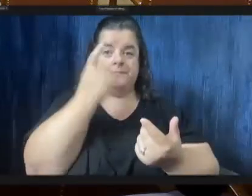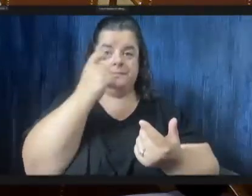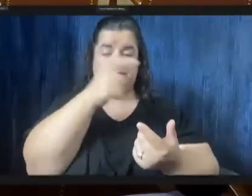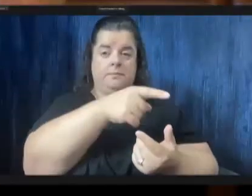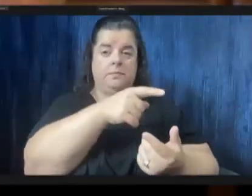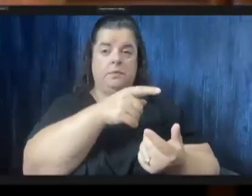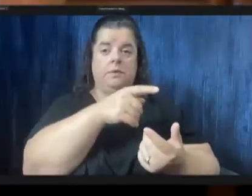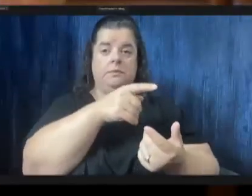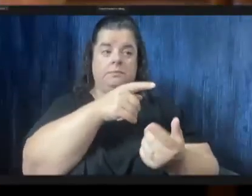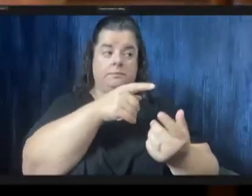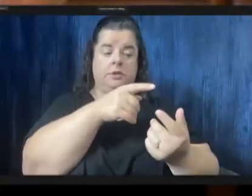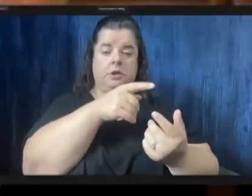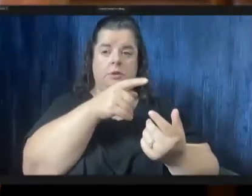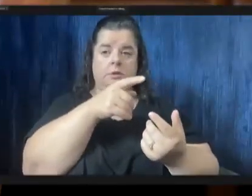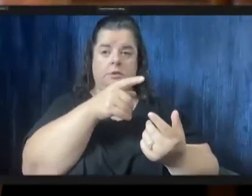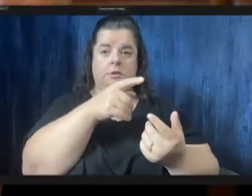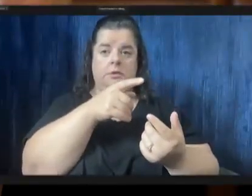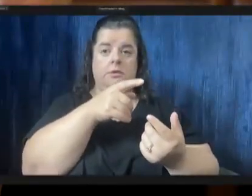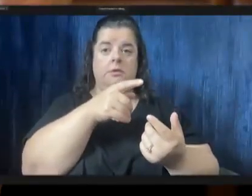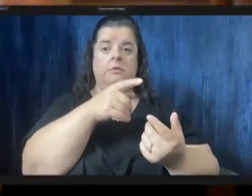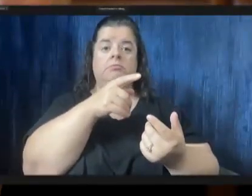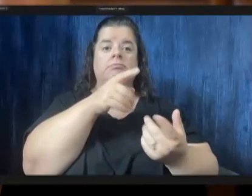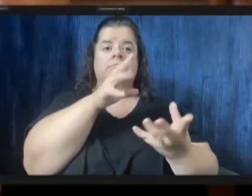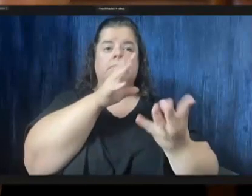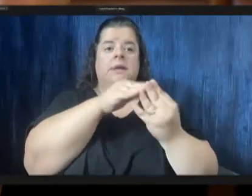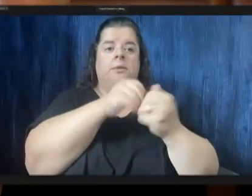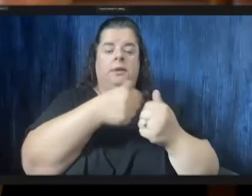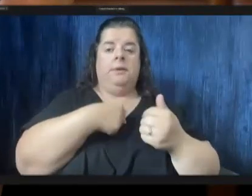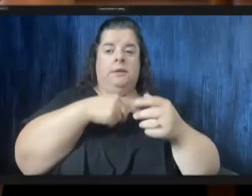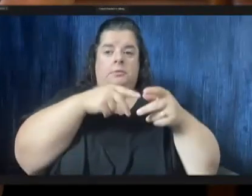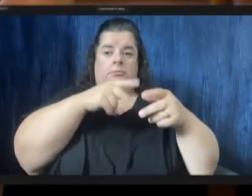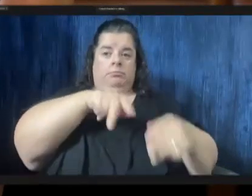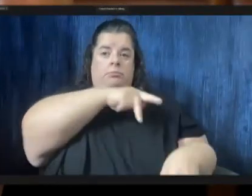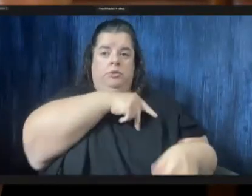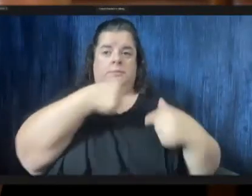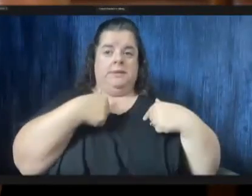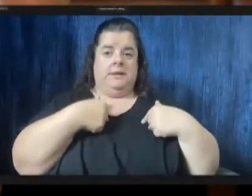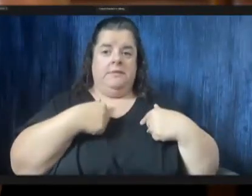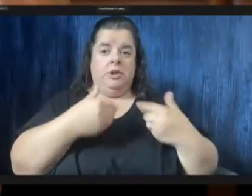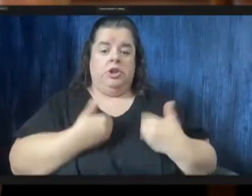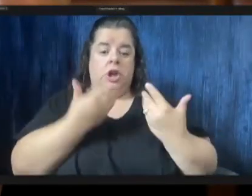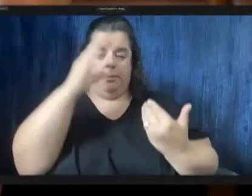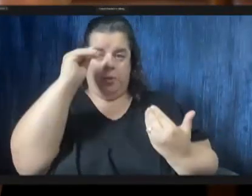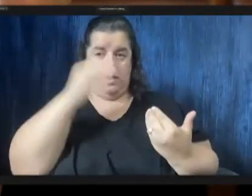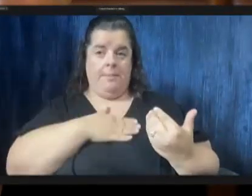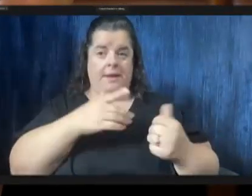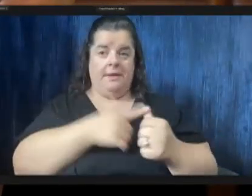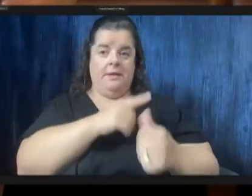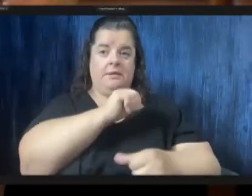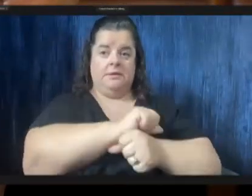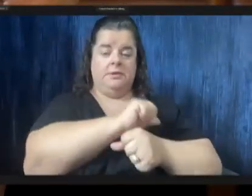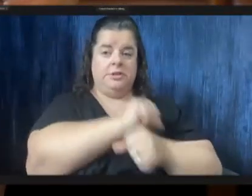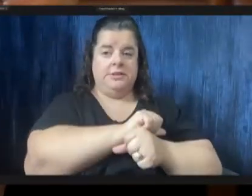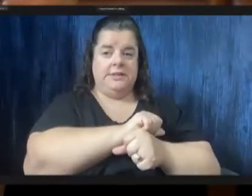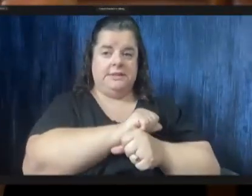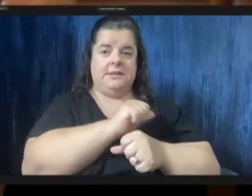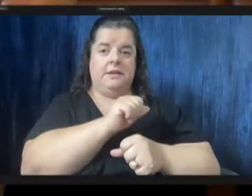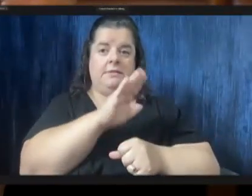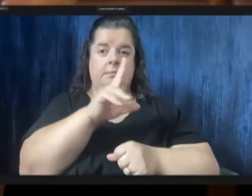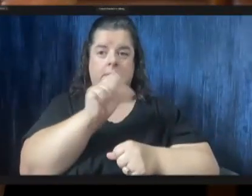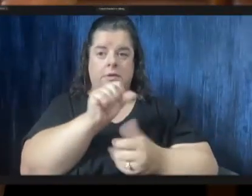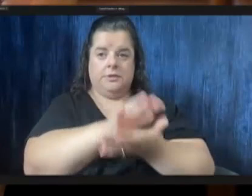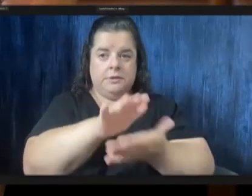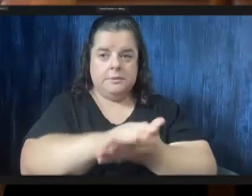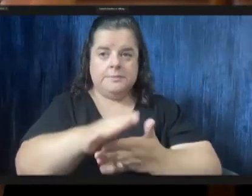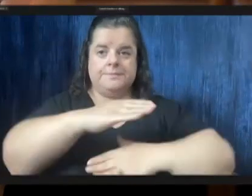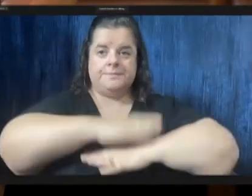Wayback Machine with me personally. As a young boy, my first job was as a busboy at the Lamont, as many people